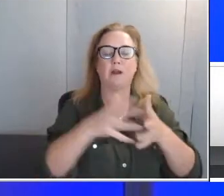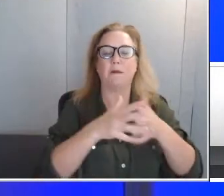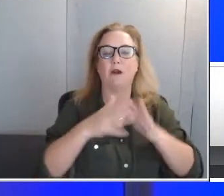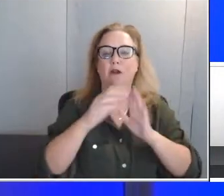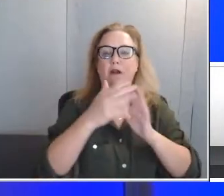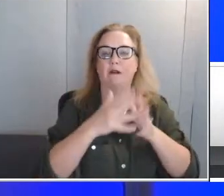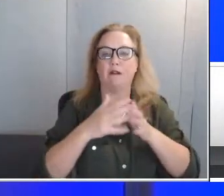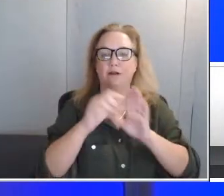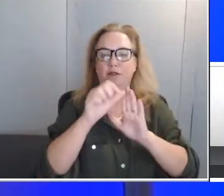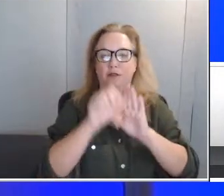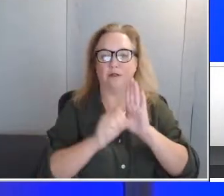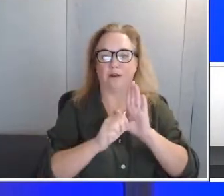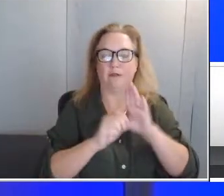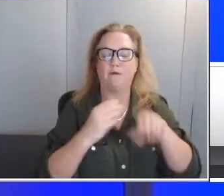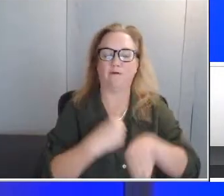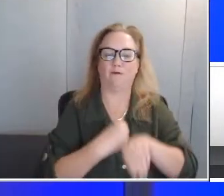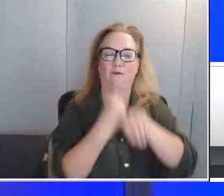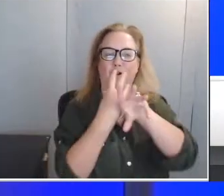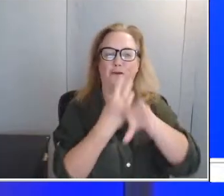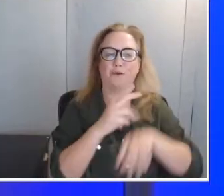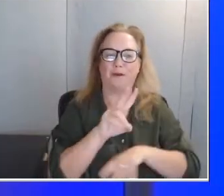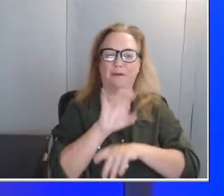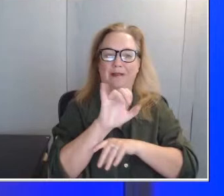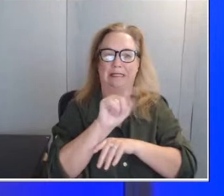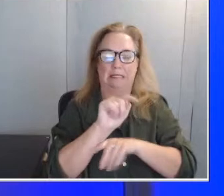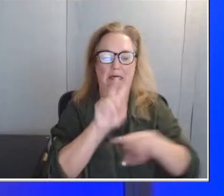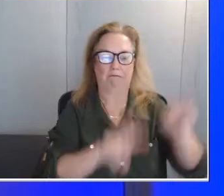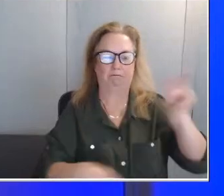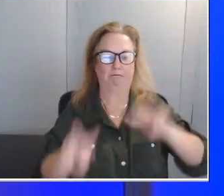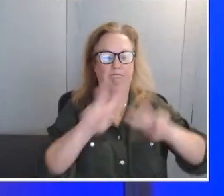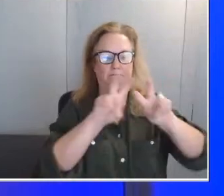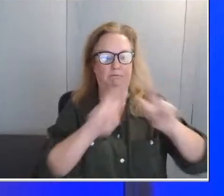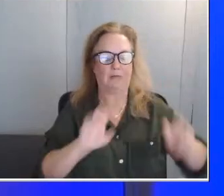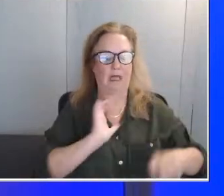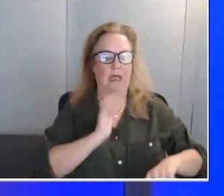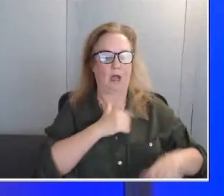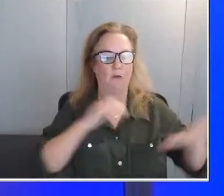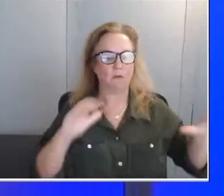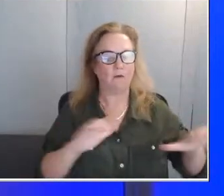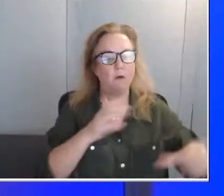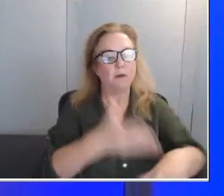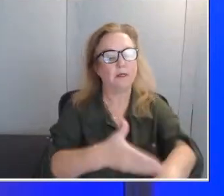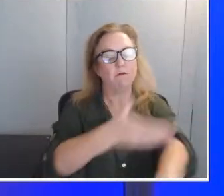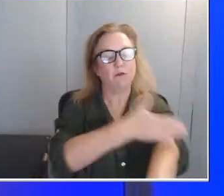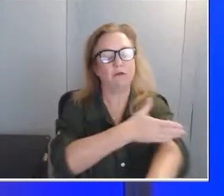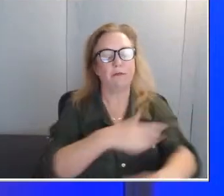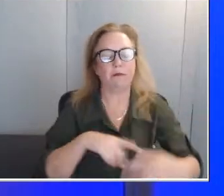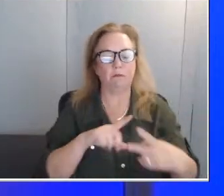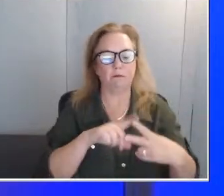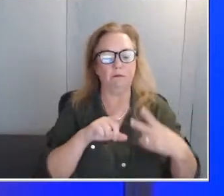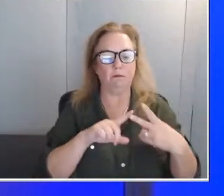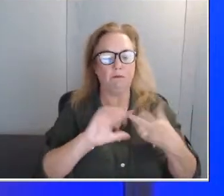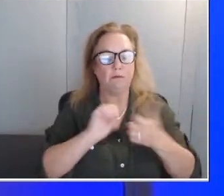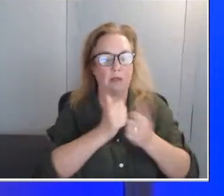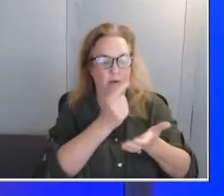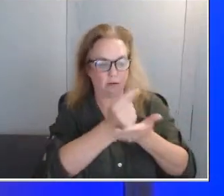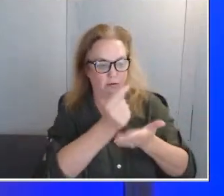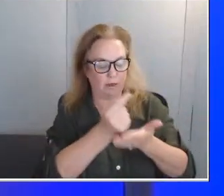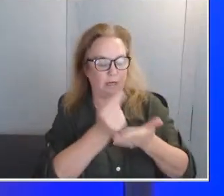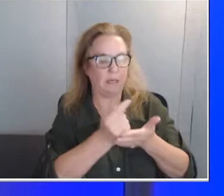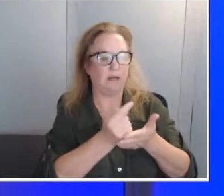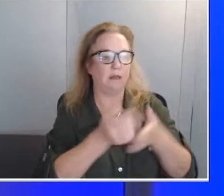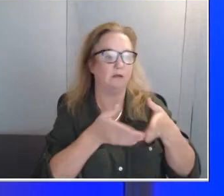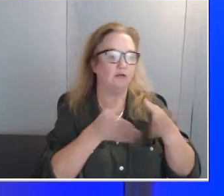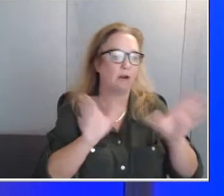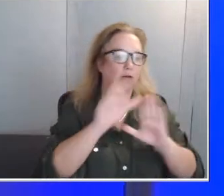a virtual site visit, and they assessed how we do our performance improvement initiatives, how we treat these emergency general surgery